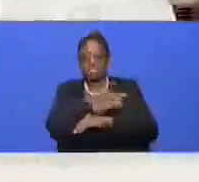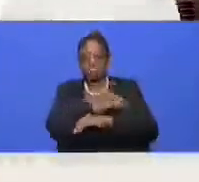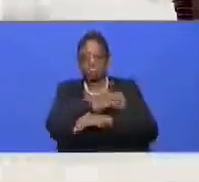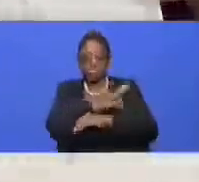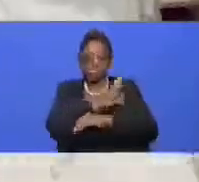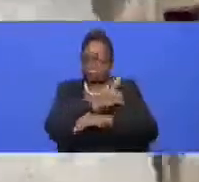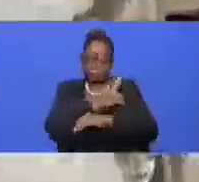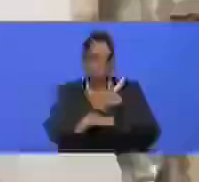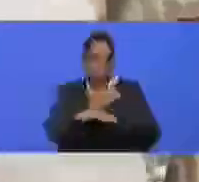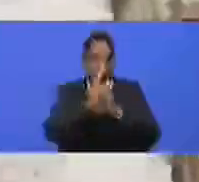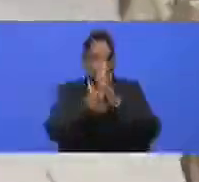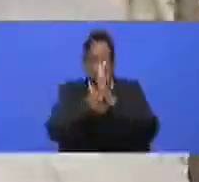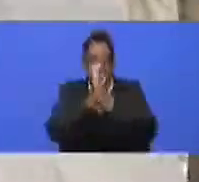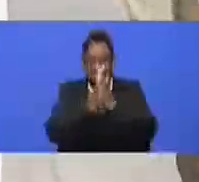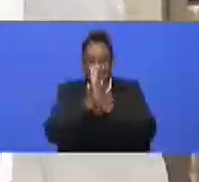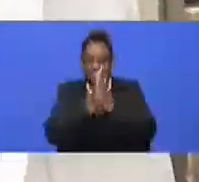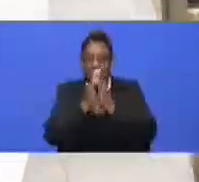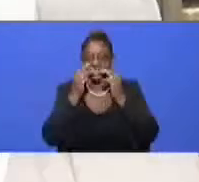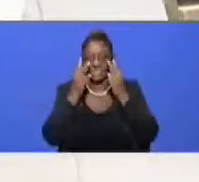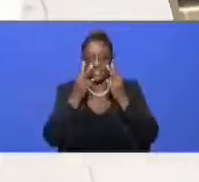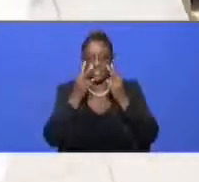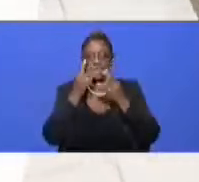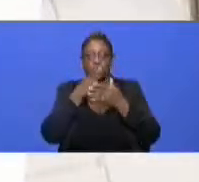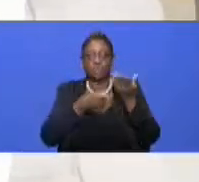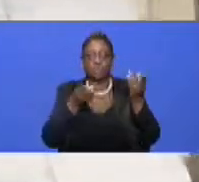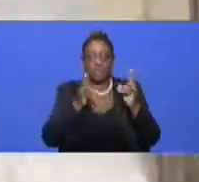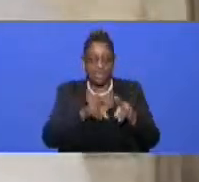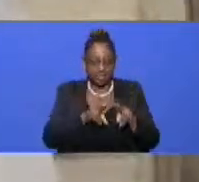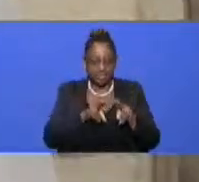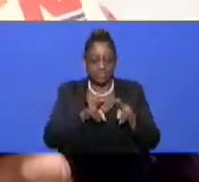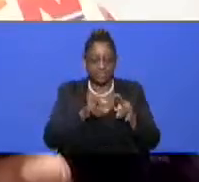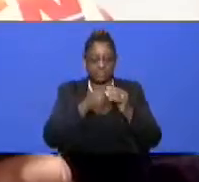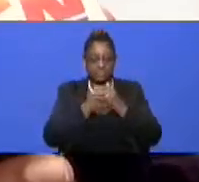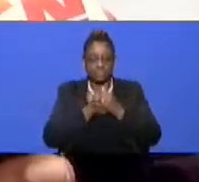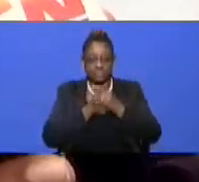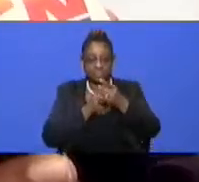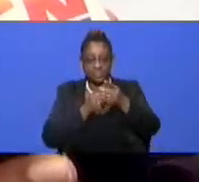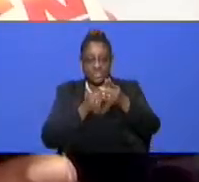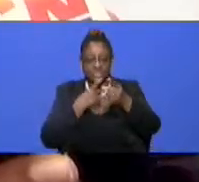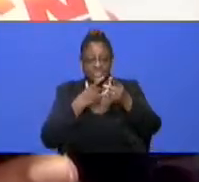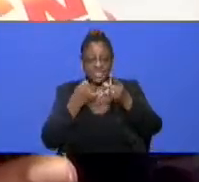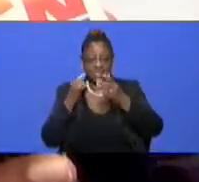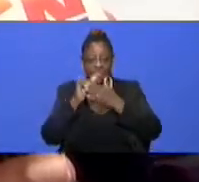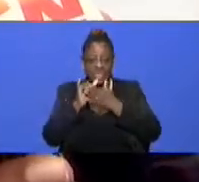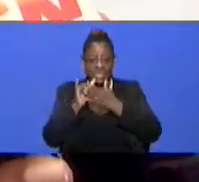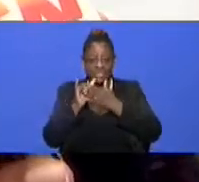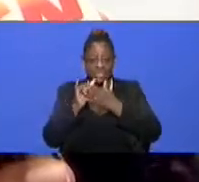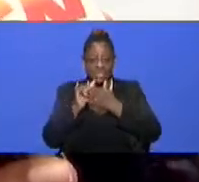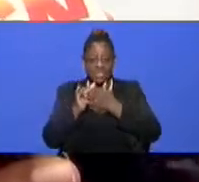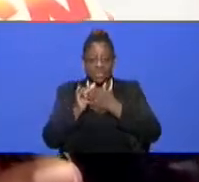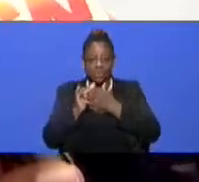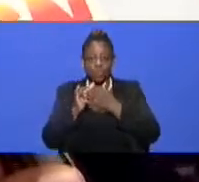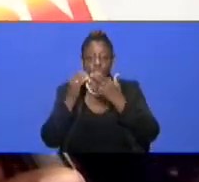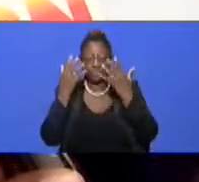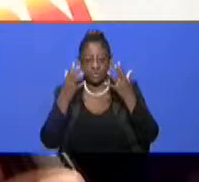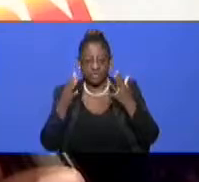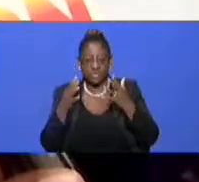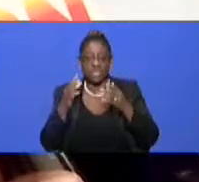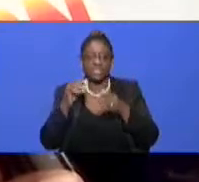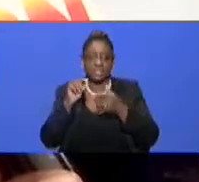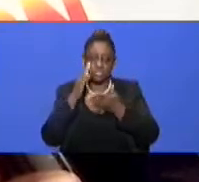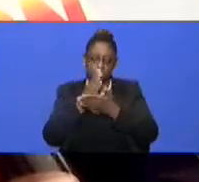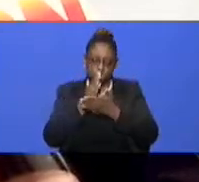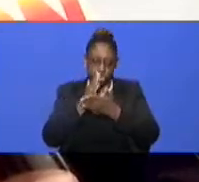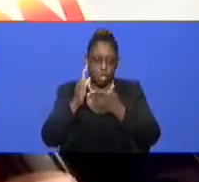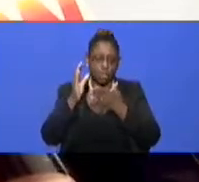is eager to see the finished product, much to the benefit of residents. As for the day-to-day running, it will act as crime prevention